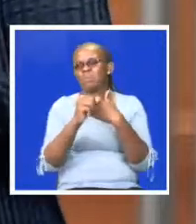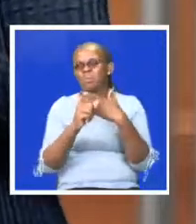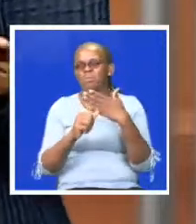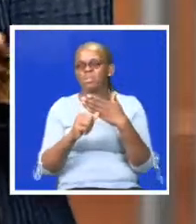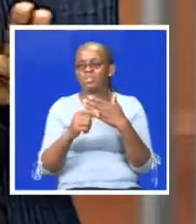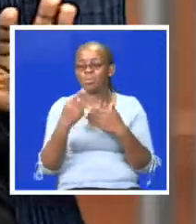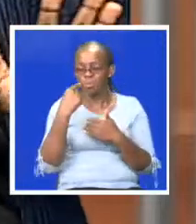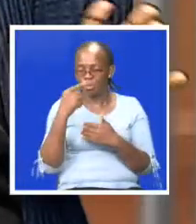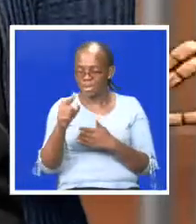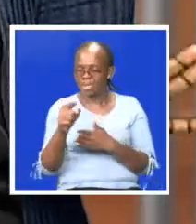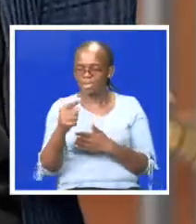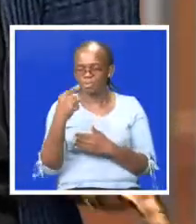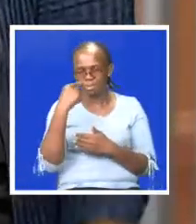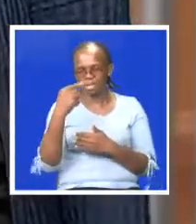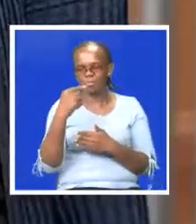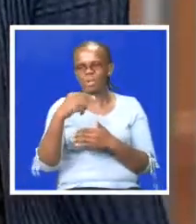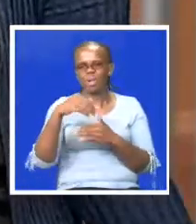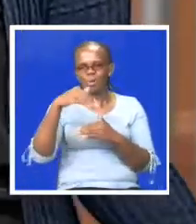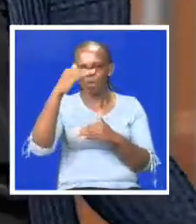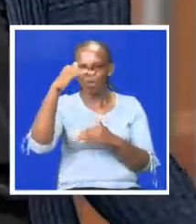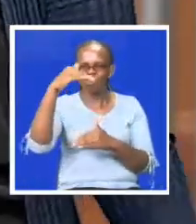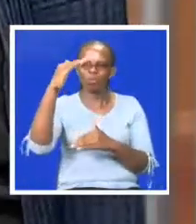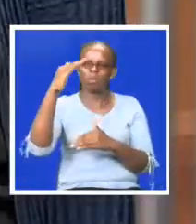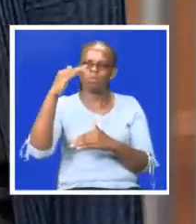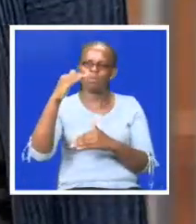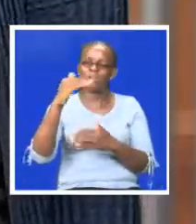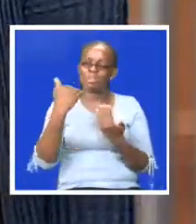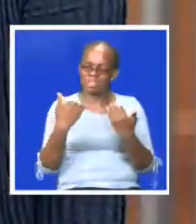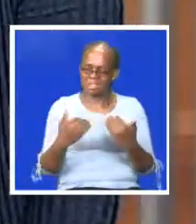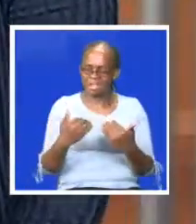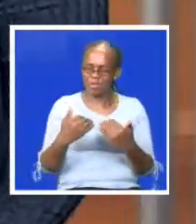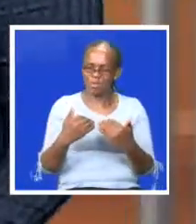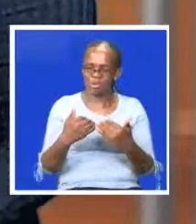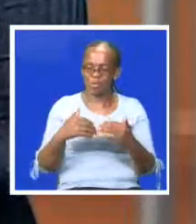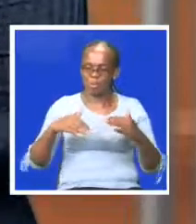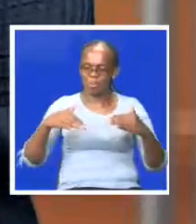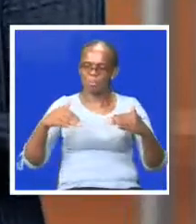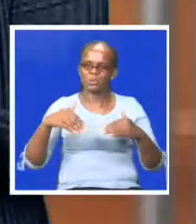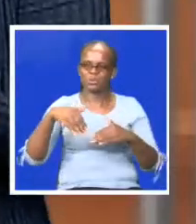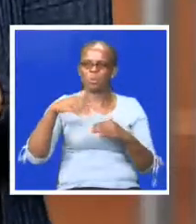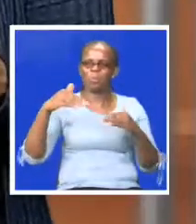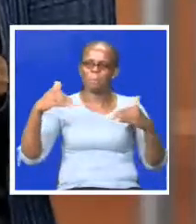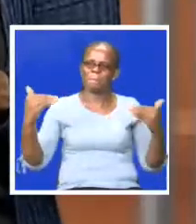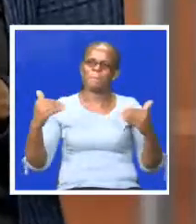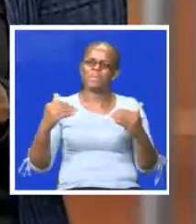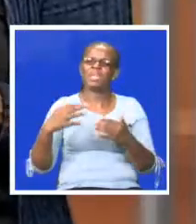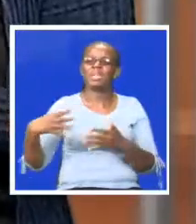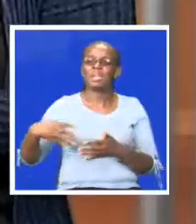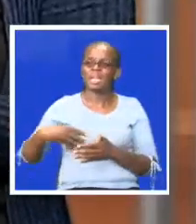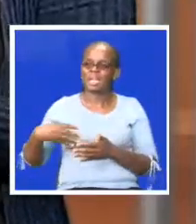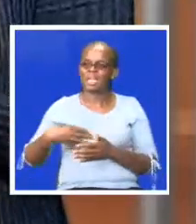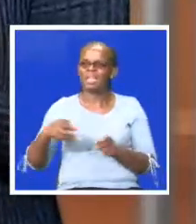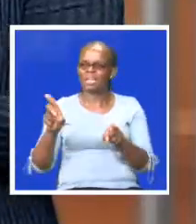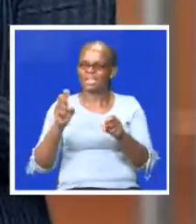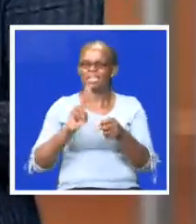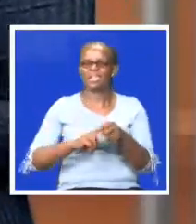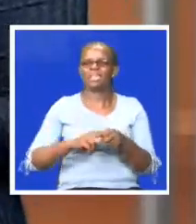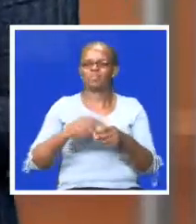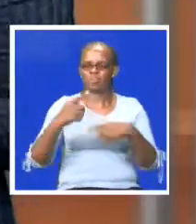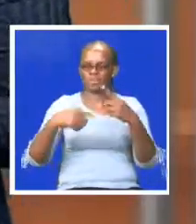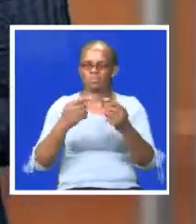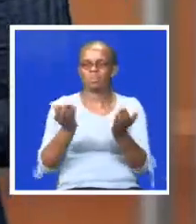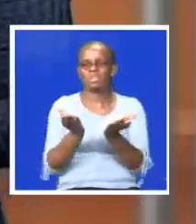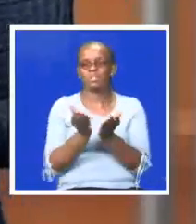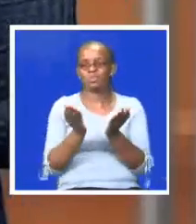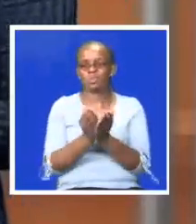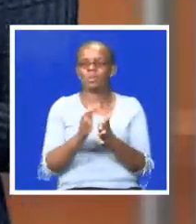you're just a big girl ready to go to the big school now, because you were eating the food that helps